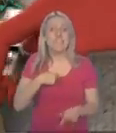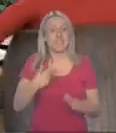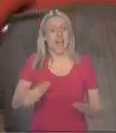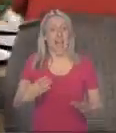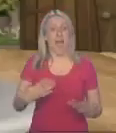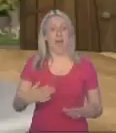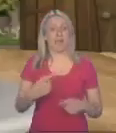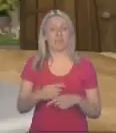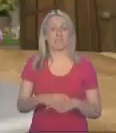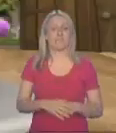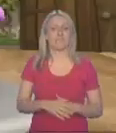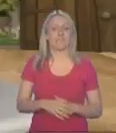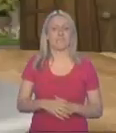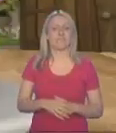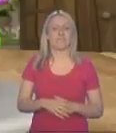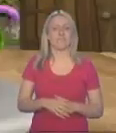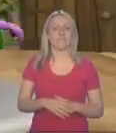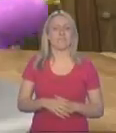There's not a second to lose.